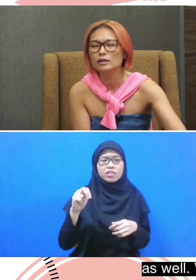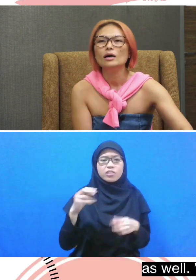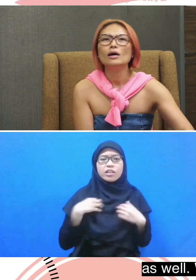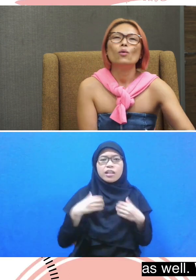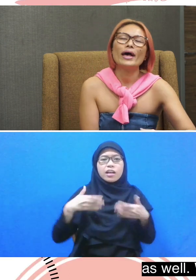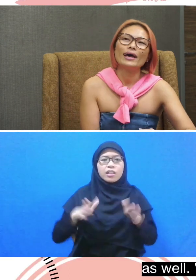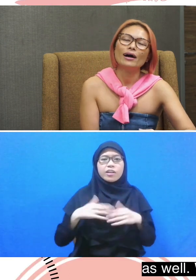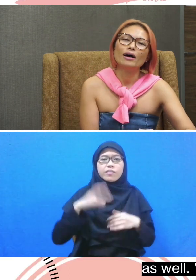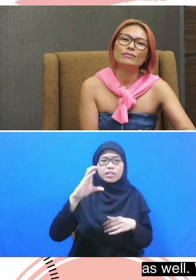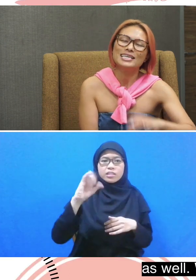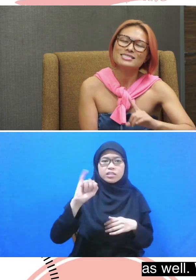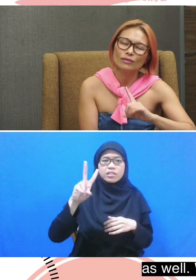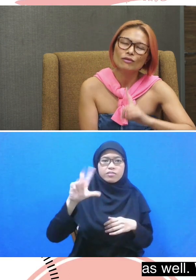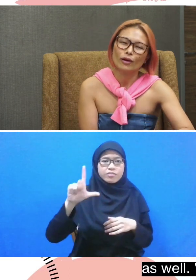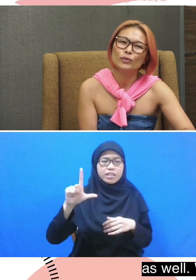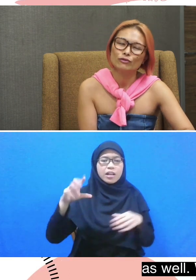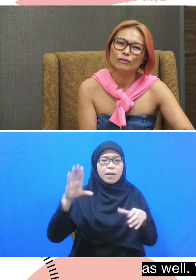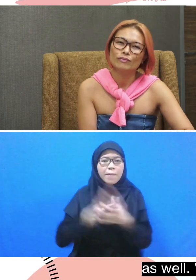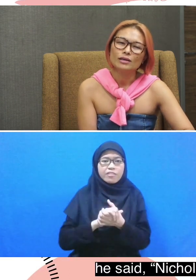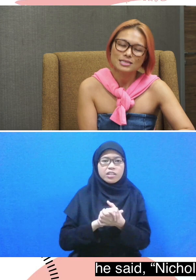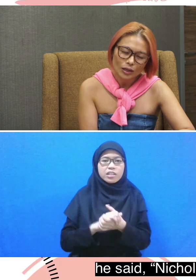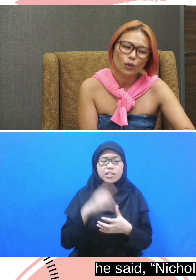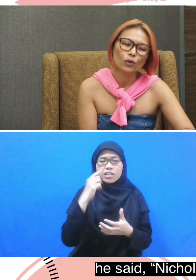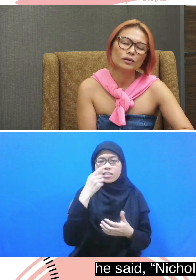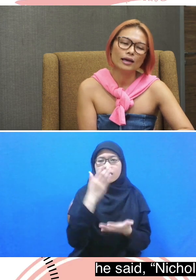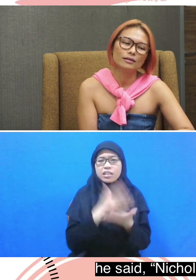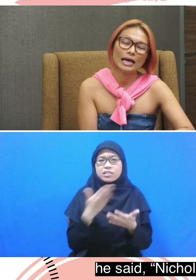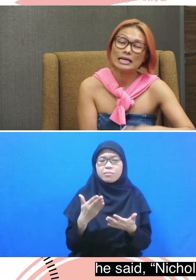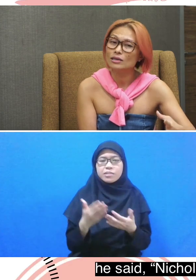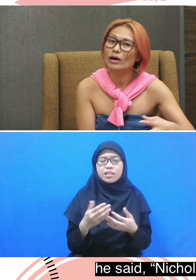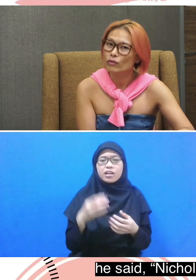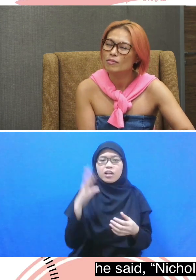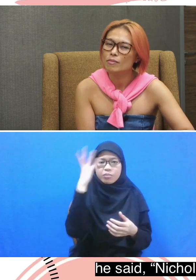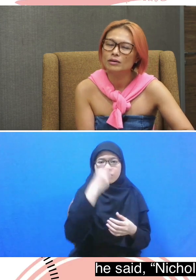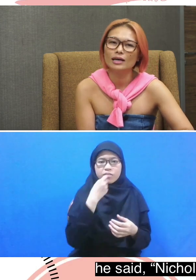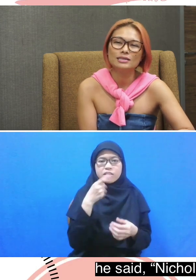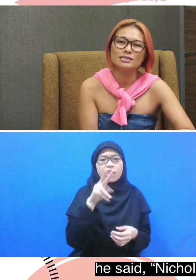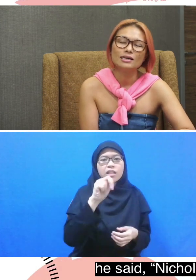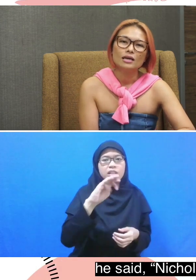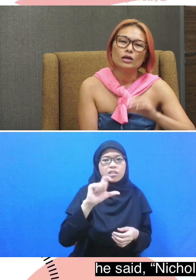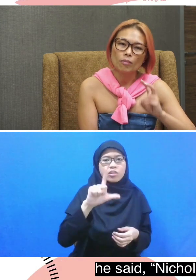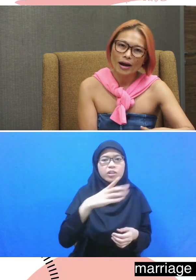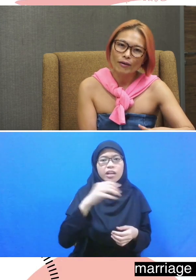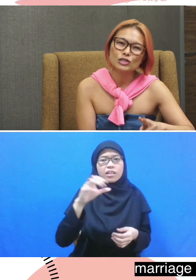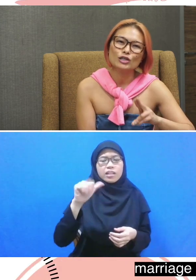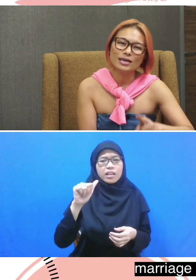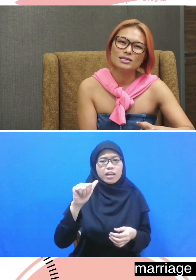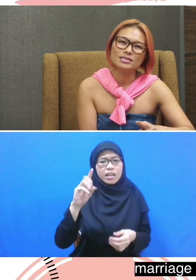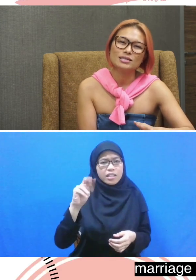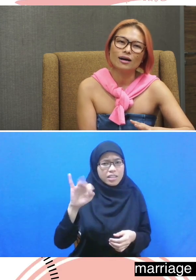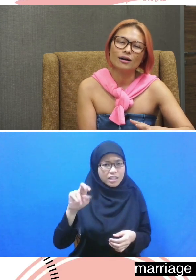well, where he said something very beautiful. He said, Nicole and Eddie, you have to remember that it's your marriage